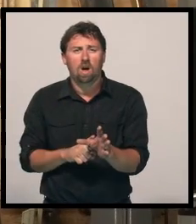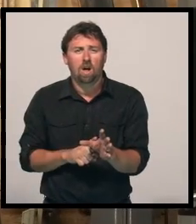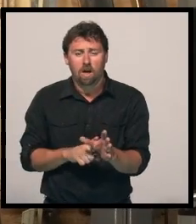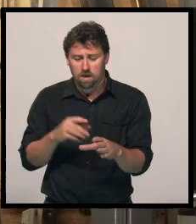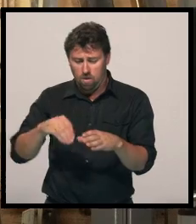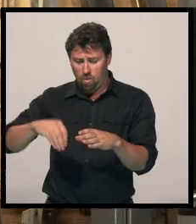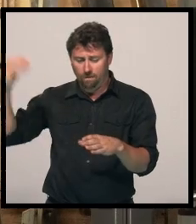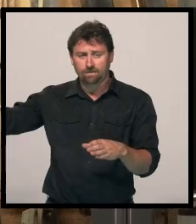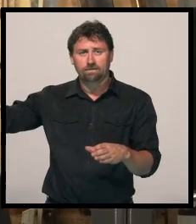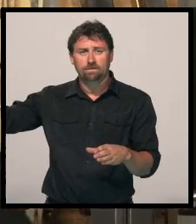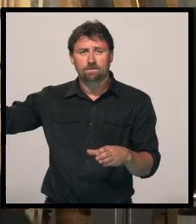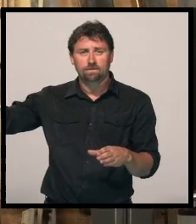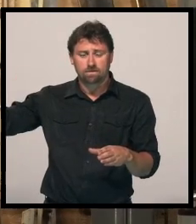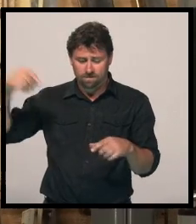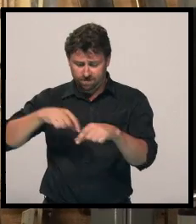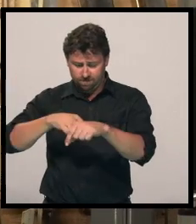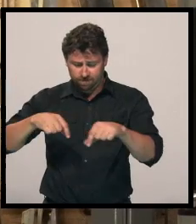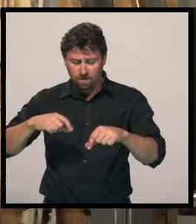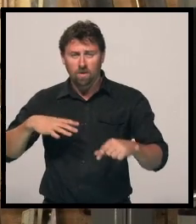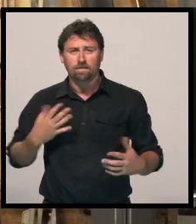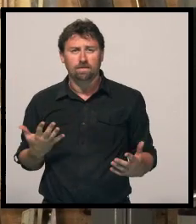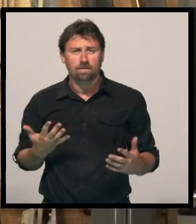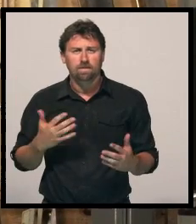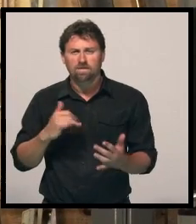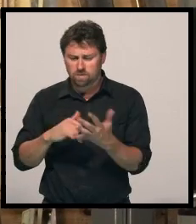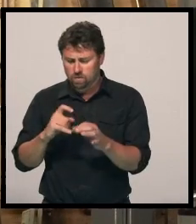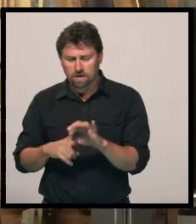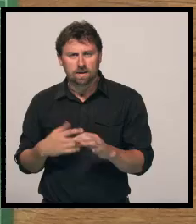out and, where's my square?